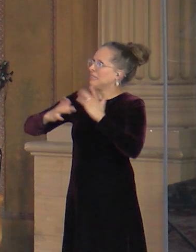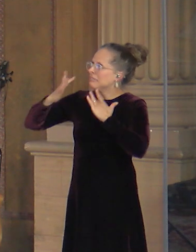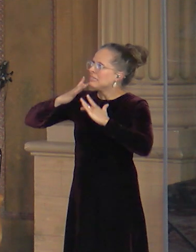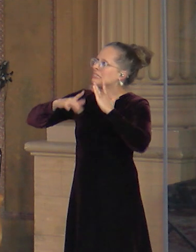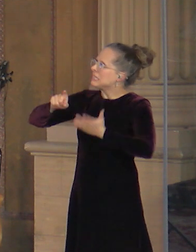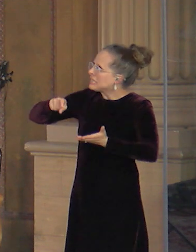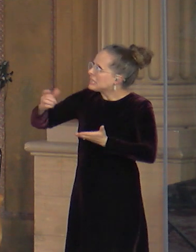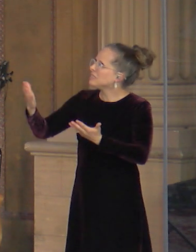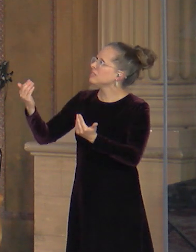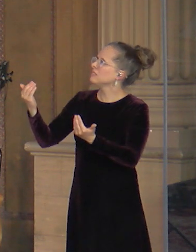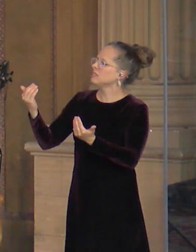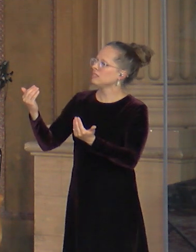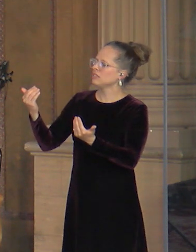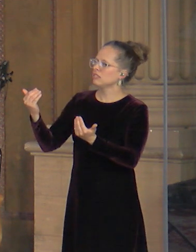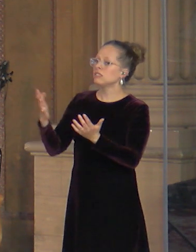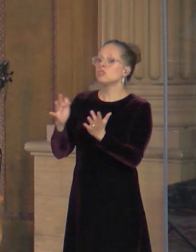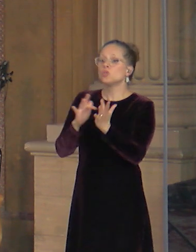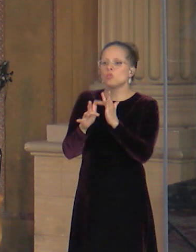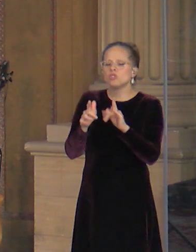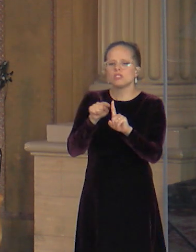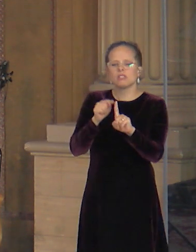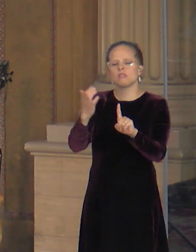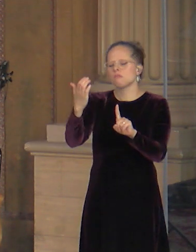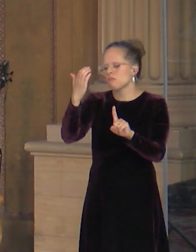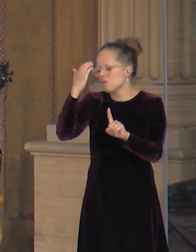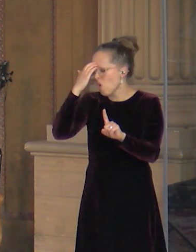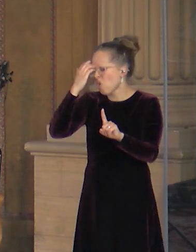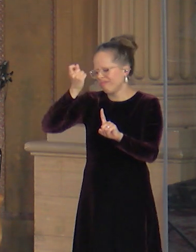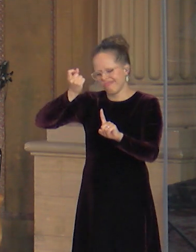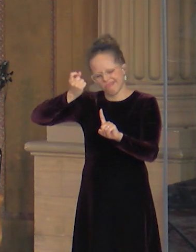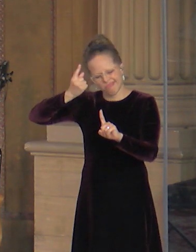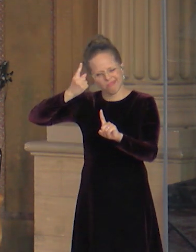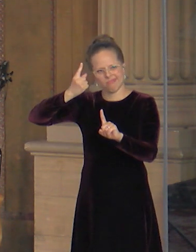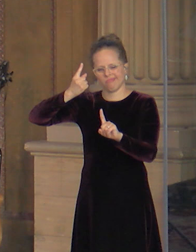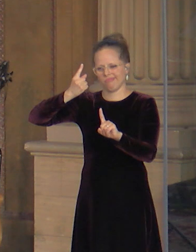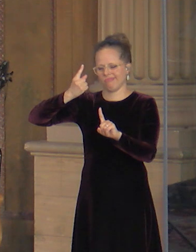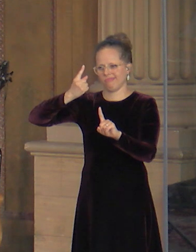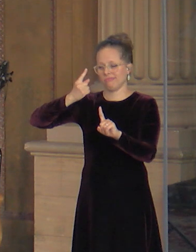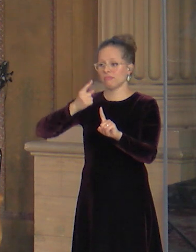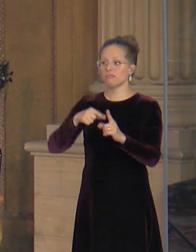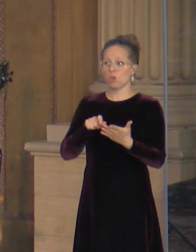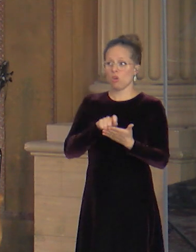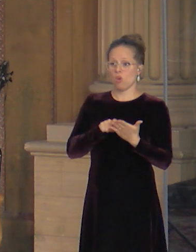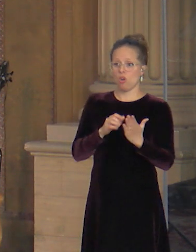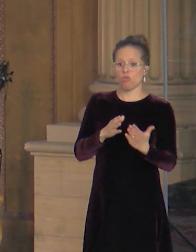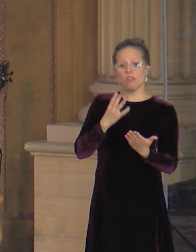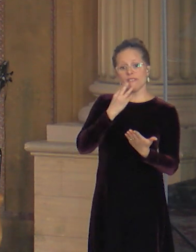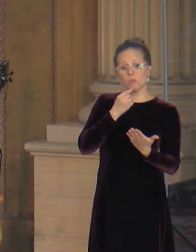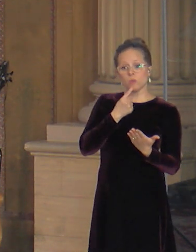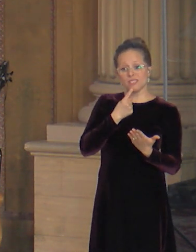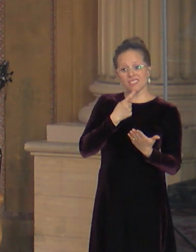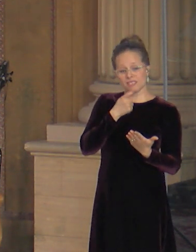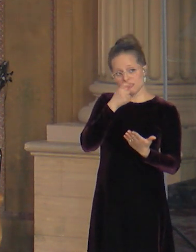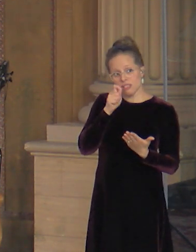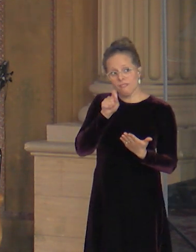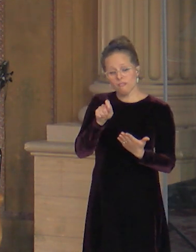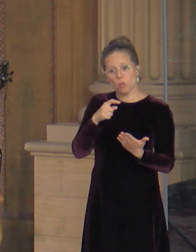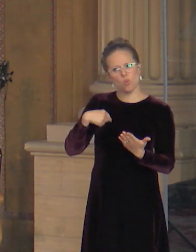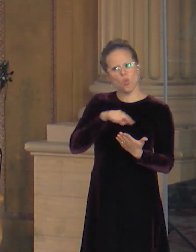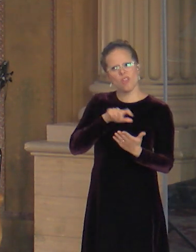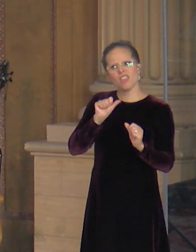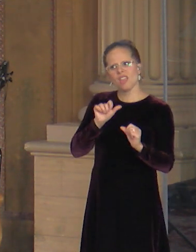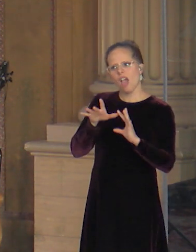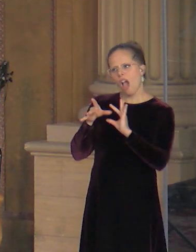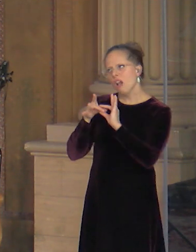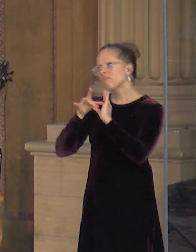so Jesus knows what we experience firsthand and the author of Hebrews says that therefore we can draw near to